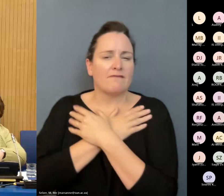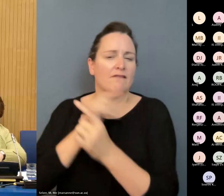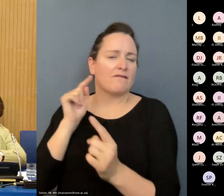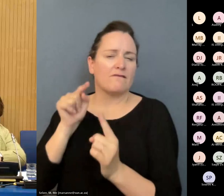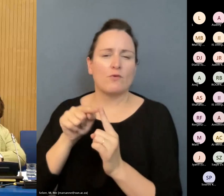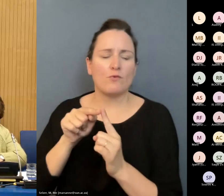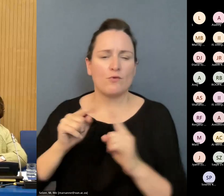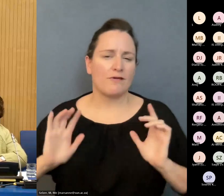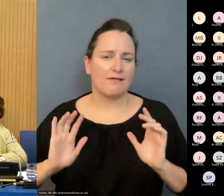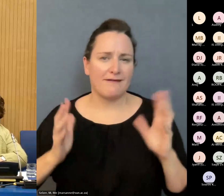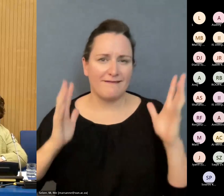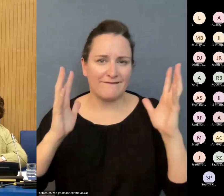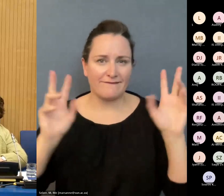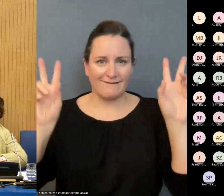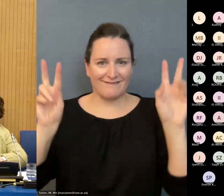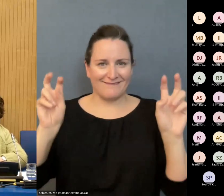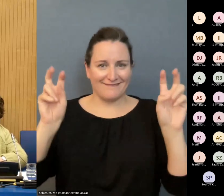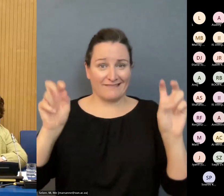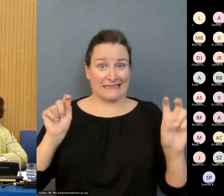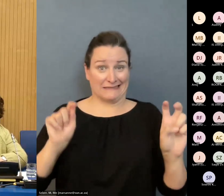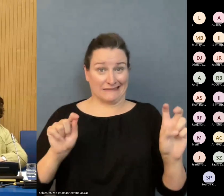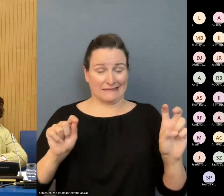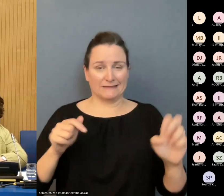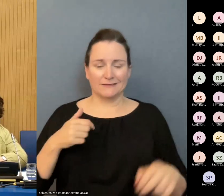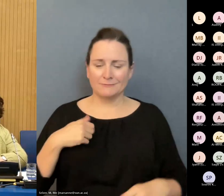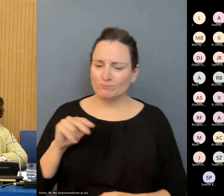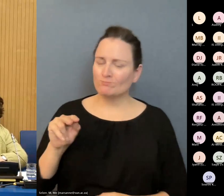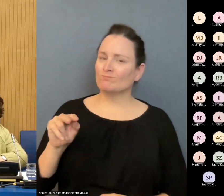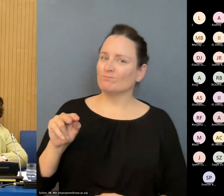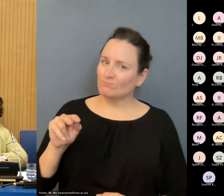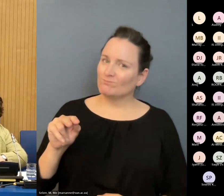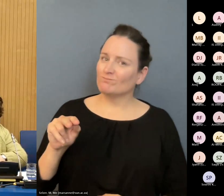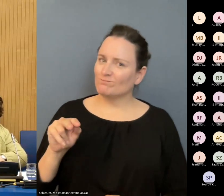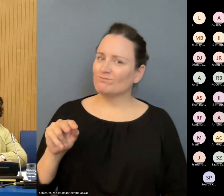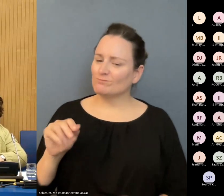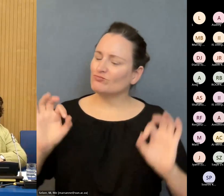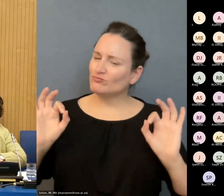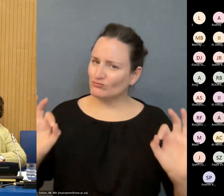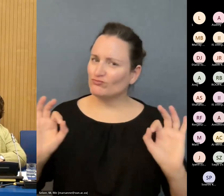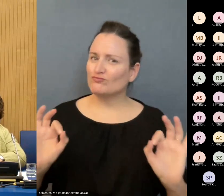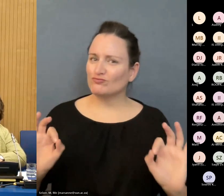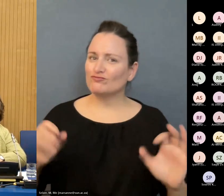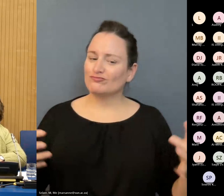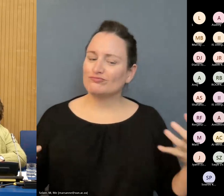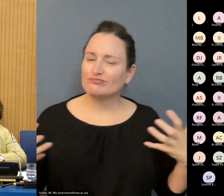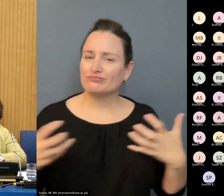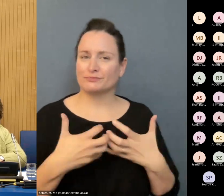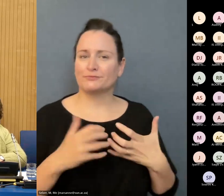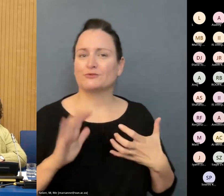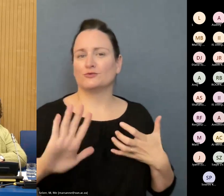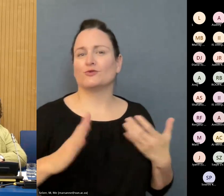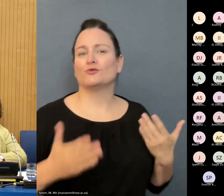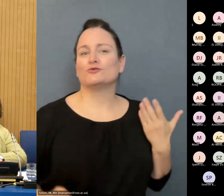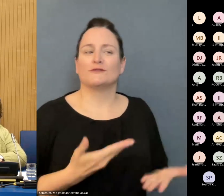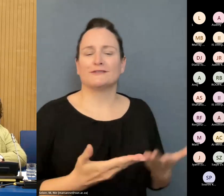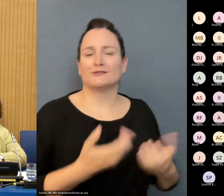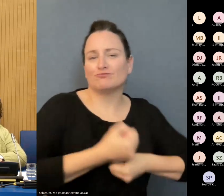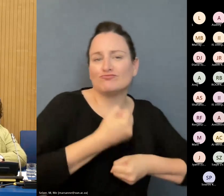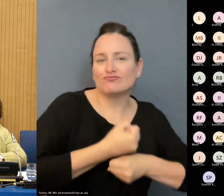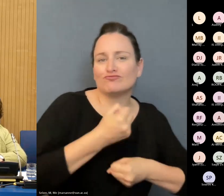would like to help all the people, all the children with disabilities, and also